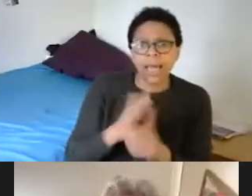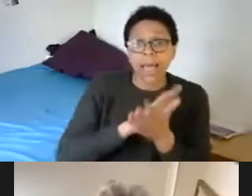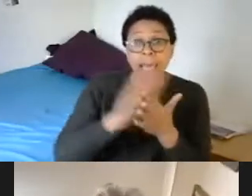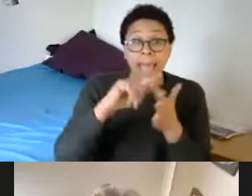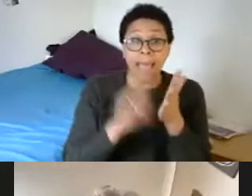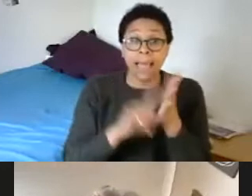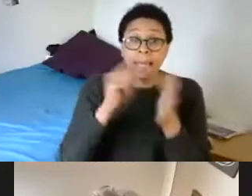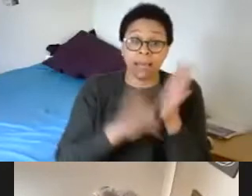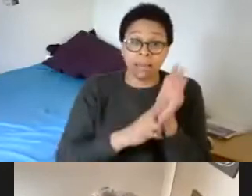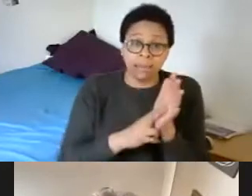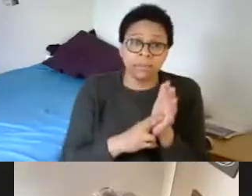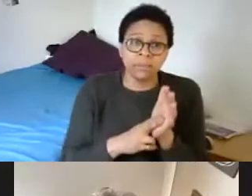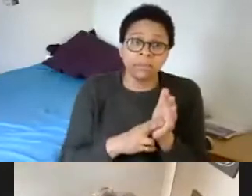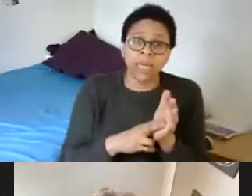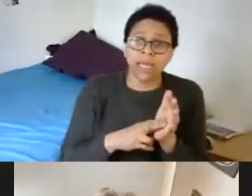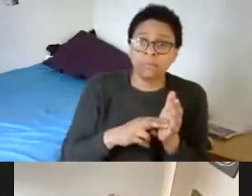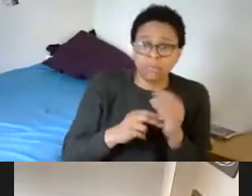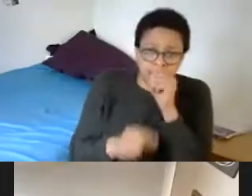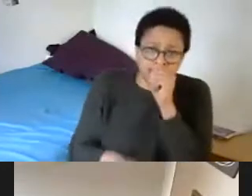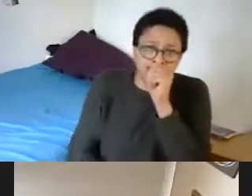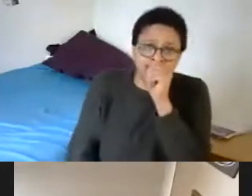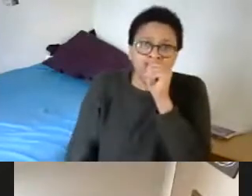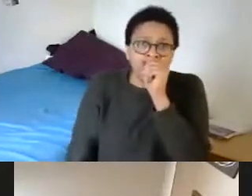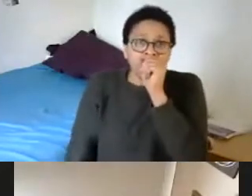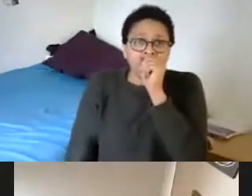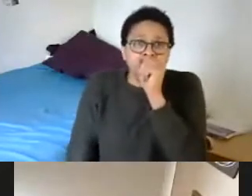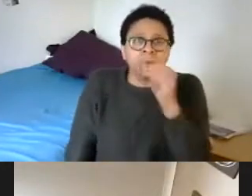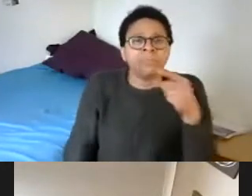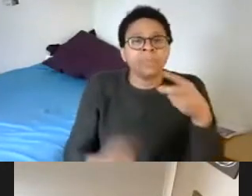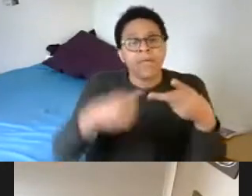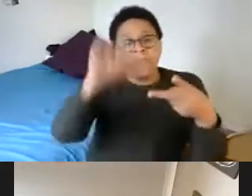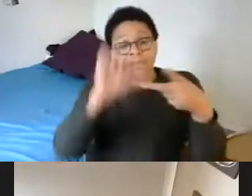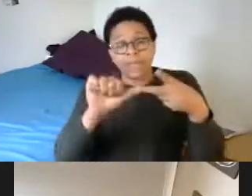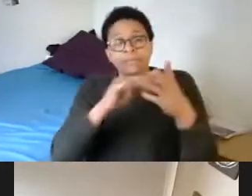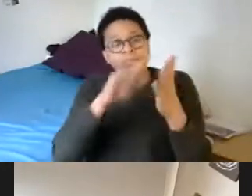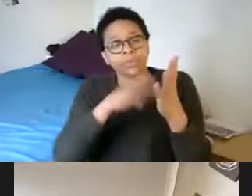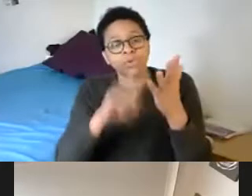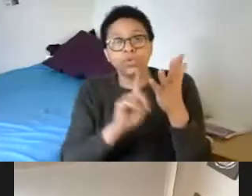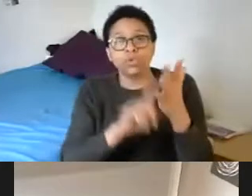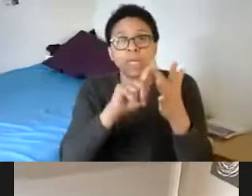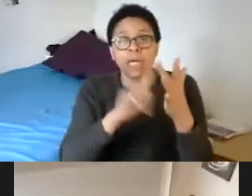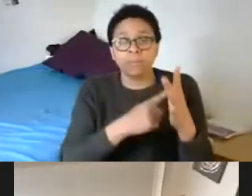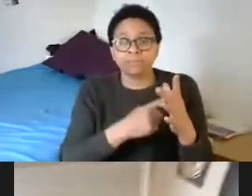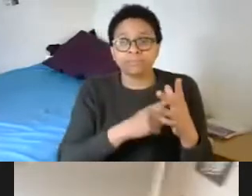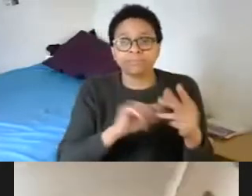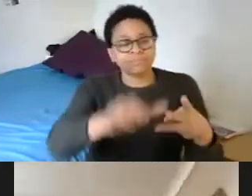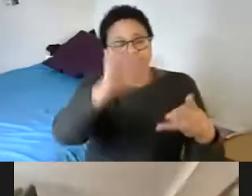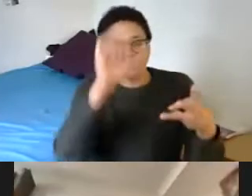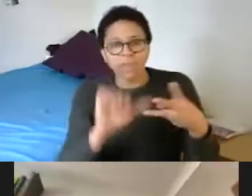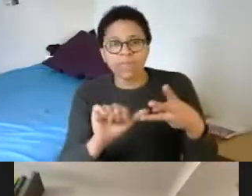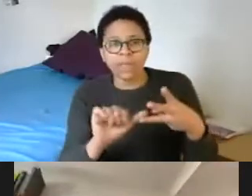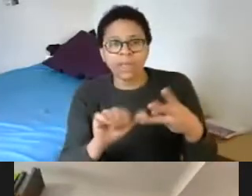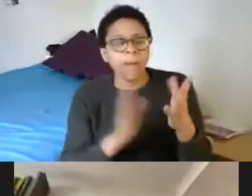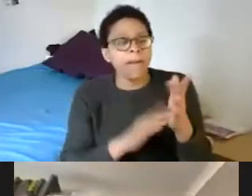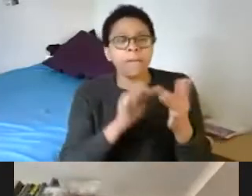who's got something she would like to share. Then I'm going to go to Julia, who has also got something to share. And then finally, and then I'll go to